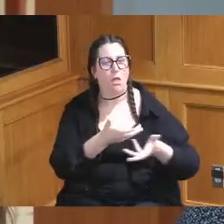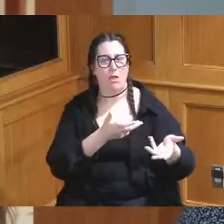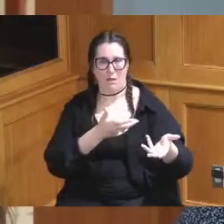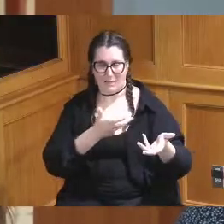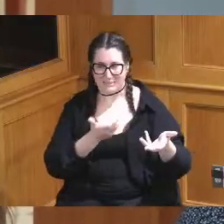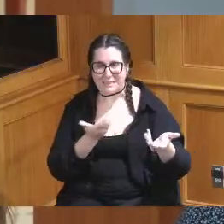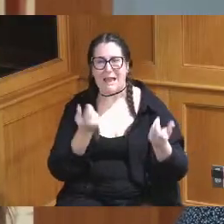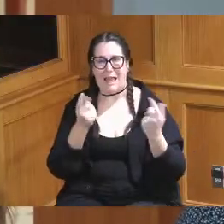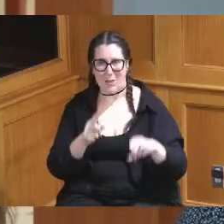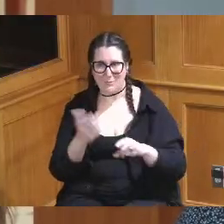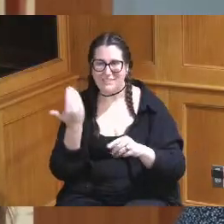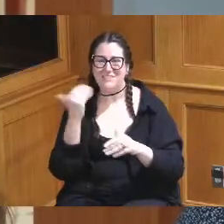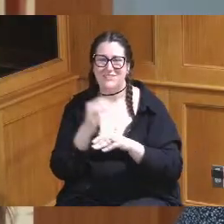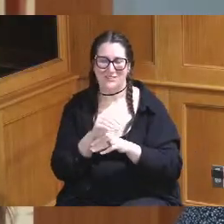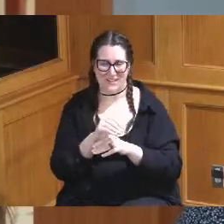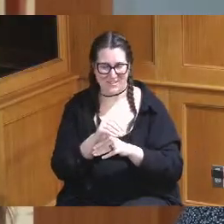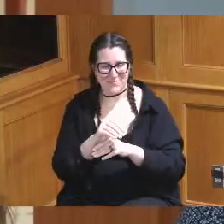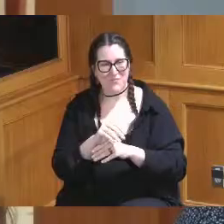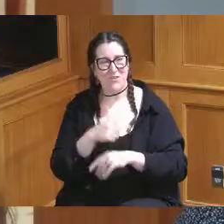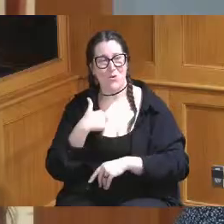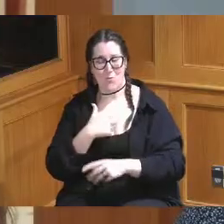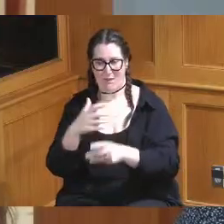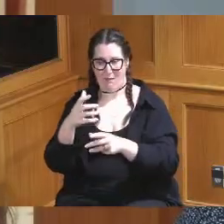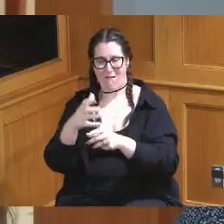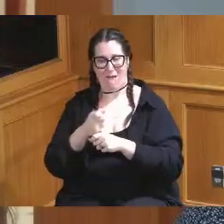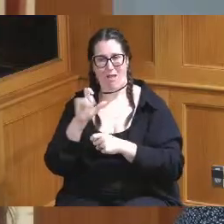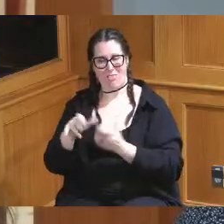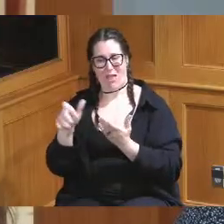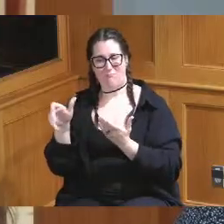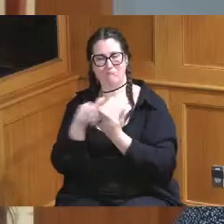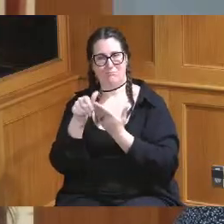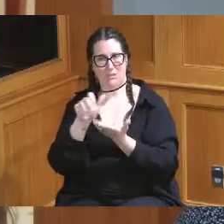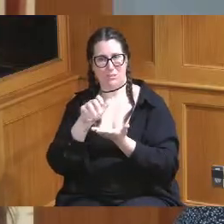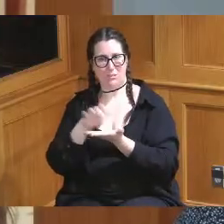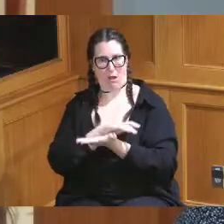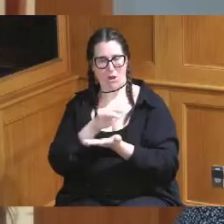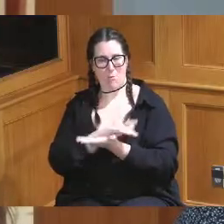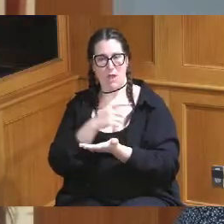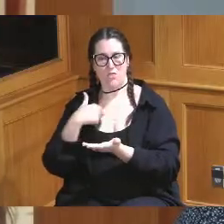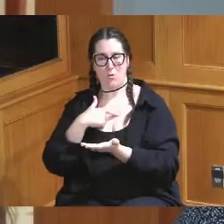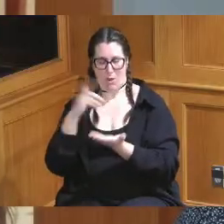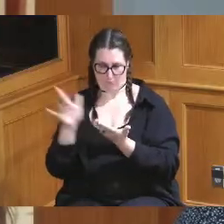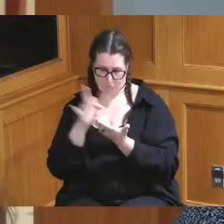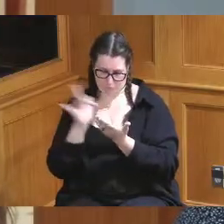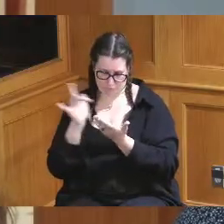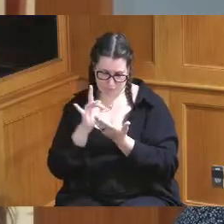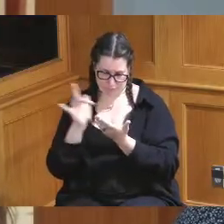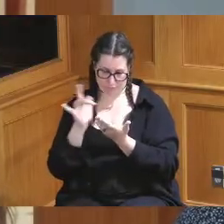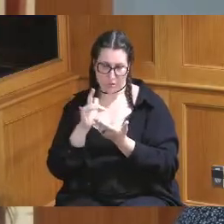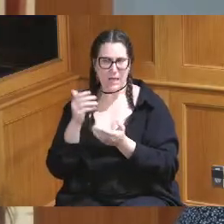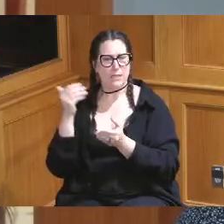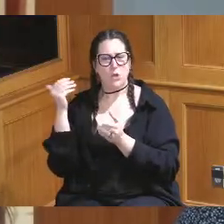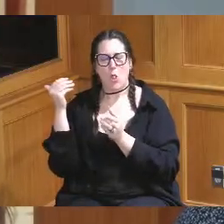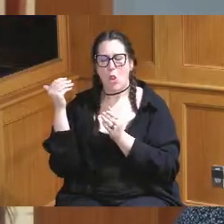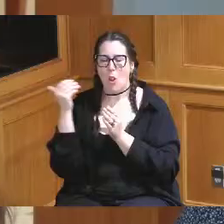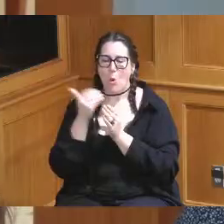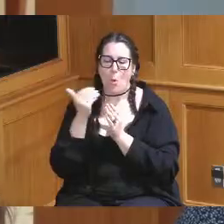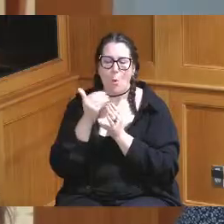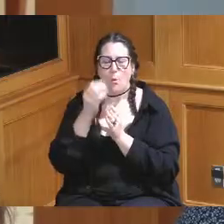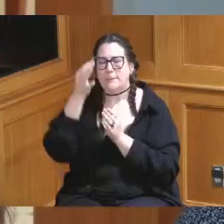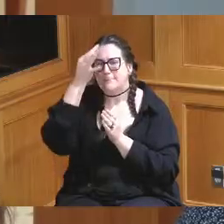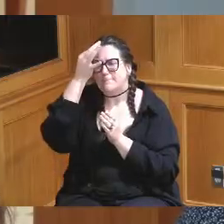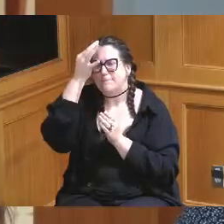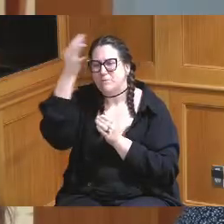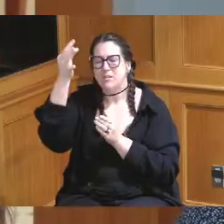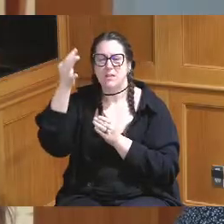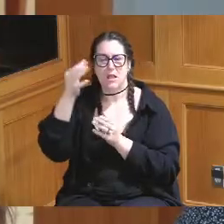yesterday. We got a document late last night that we have worked through. It's close, very close to what we have